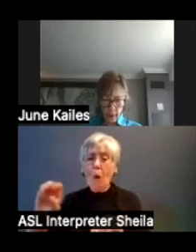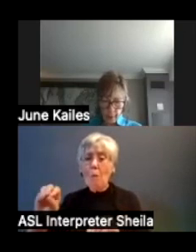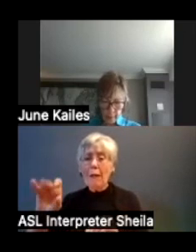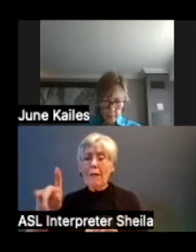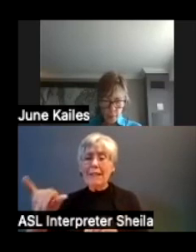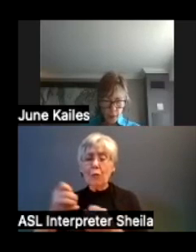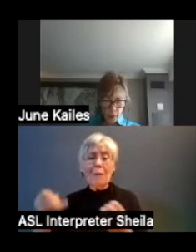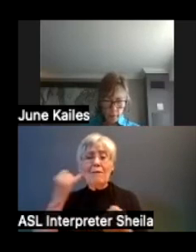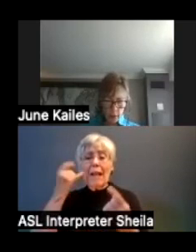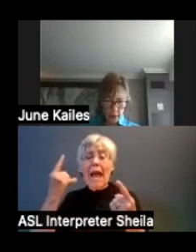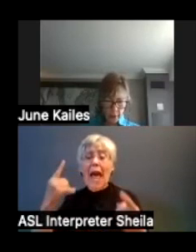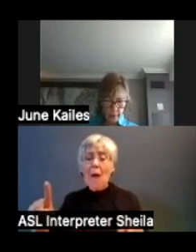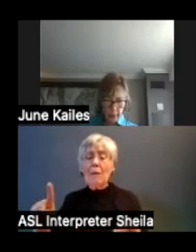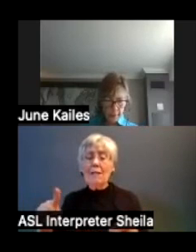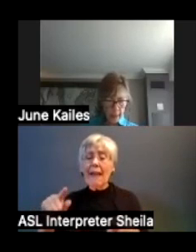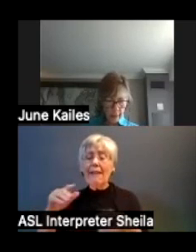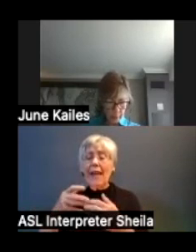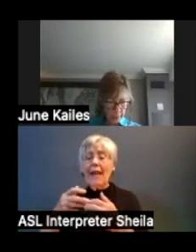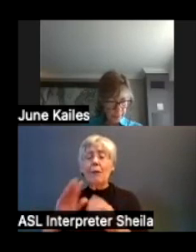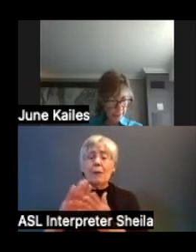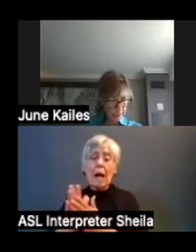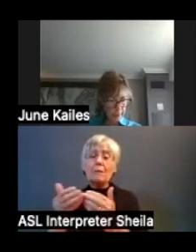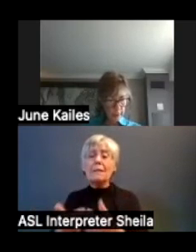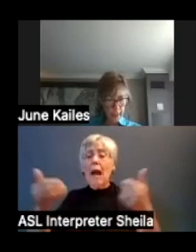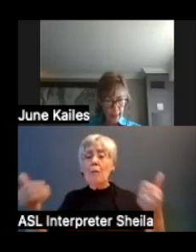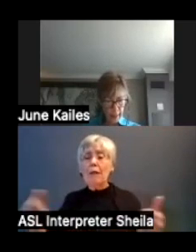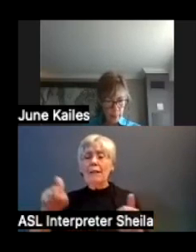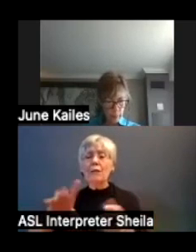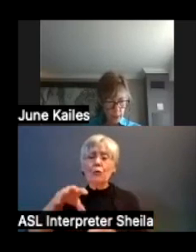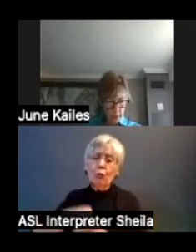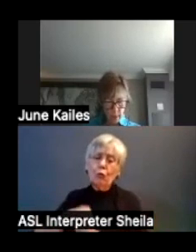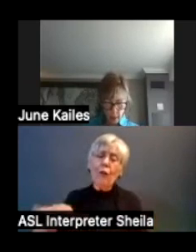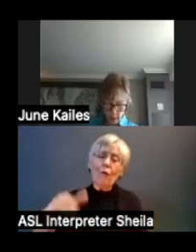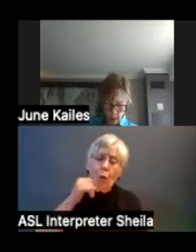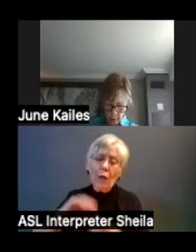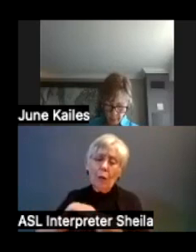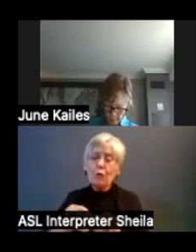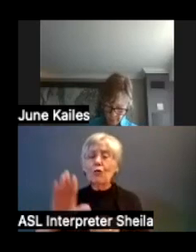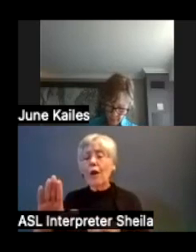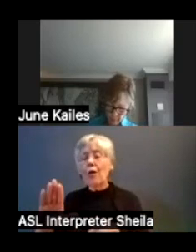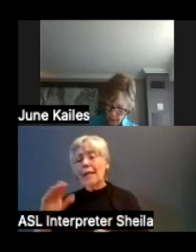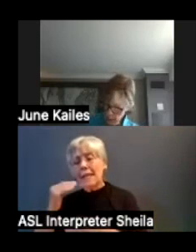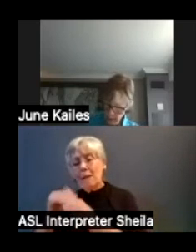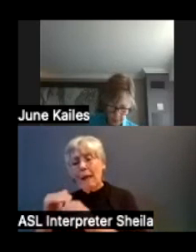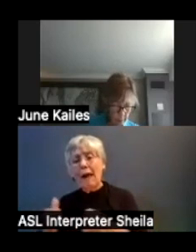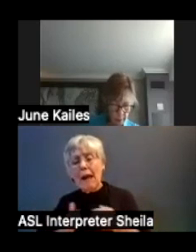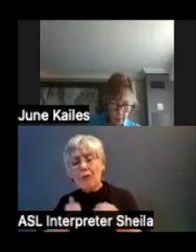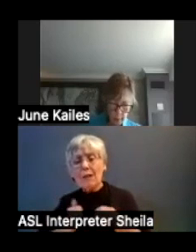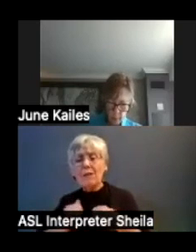their phone numbers and their email addresses and their names, and